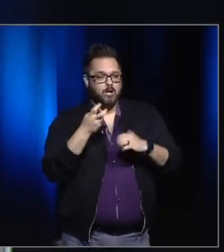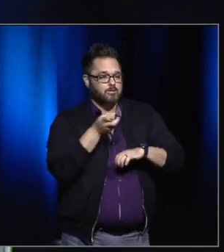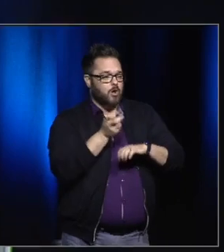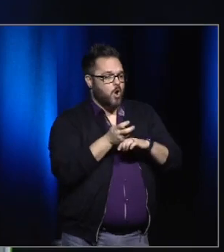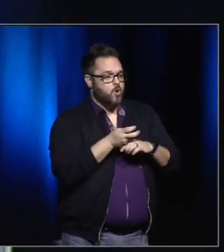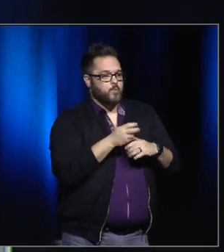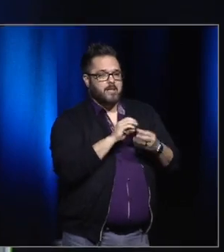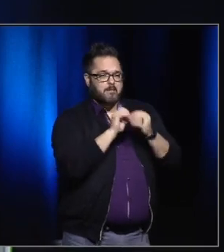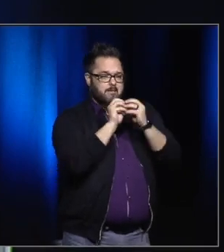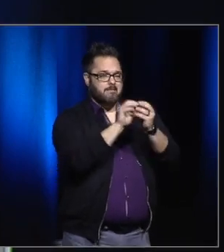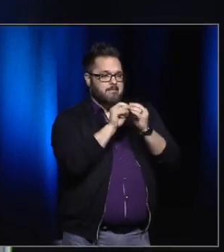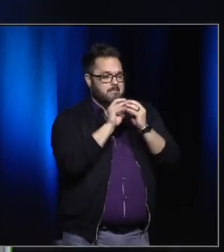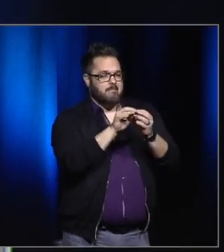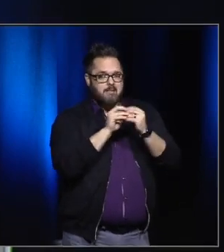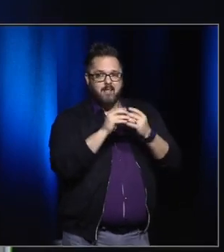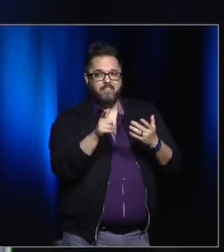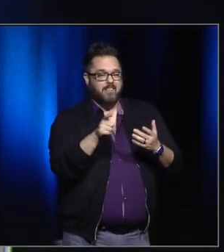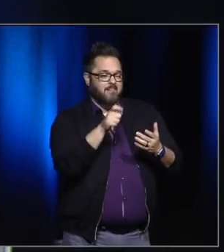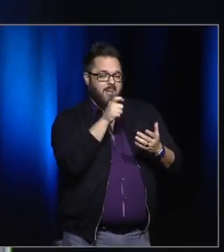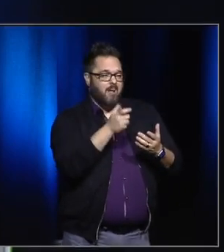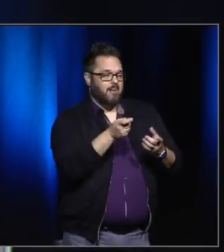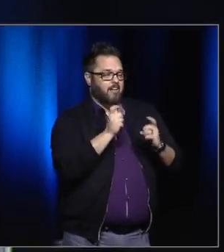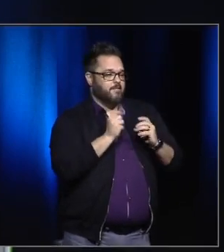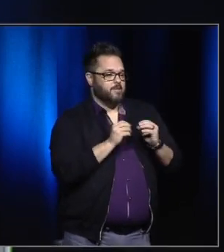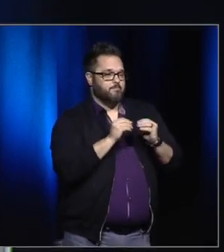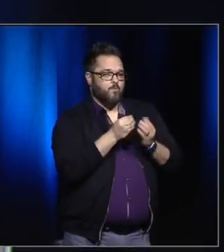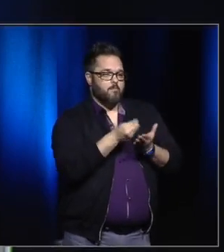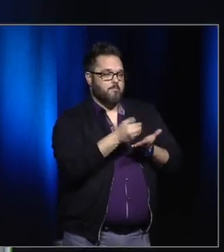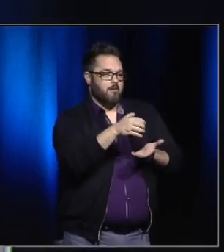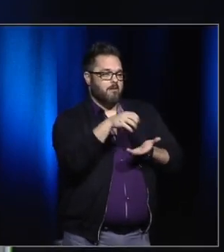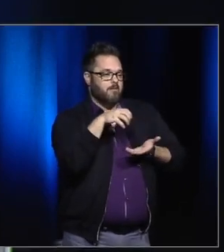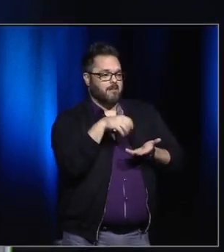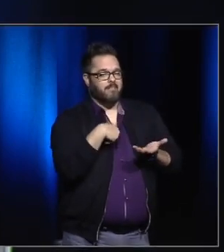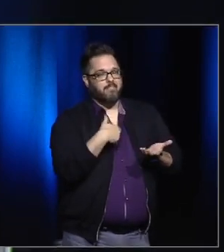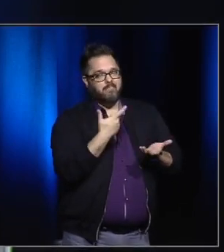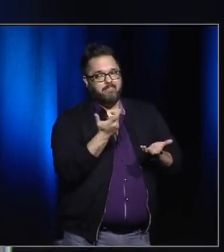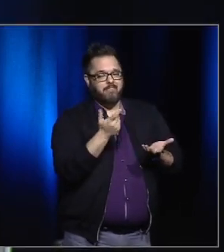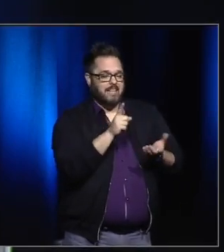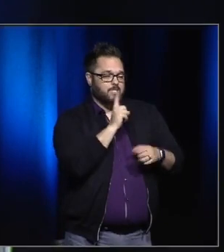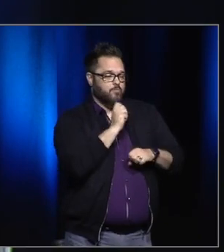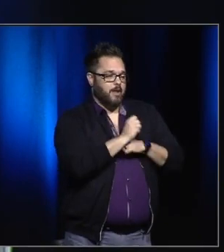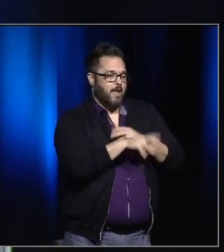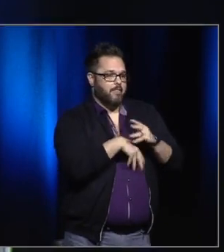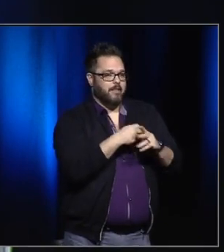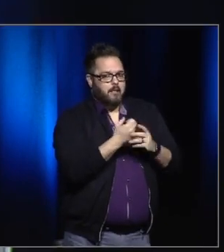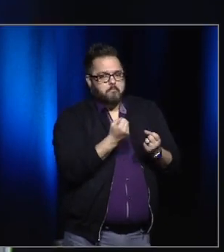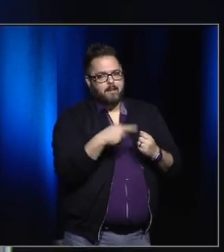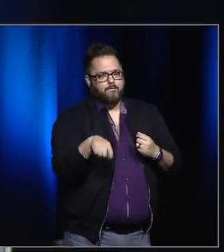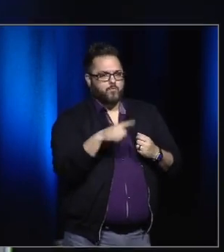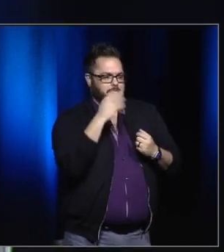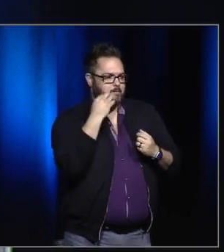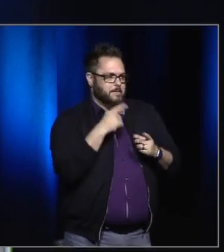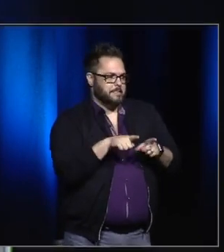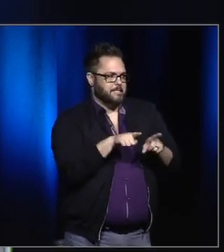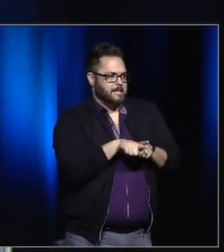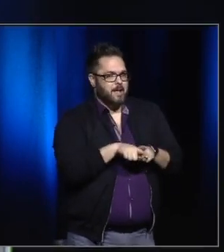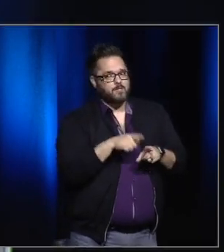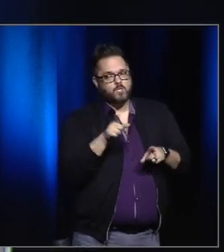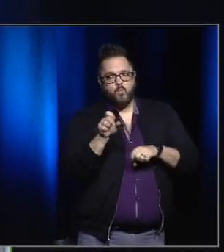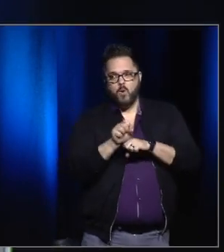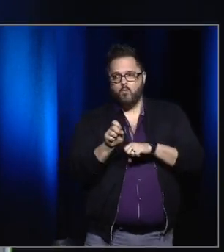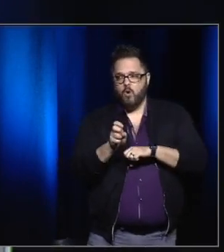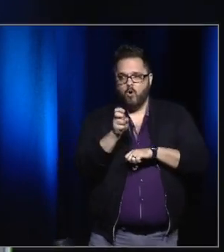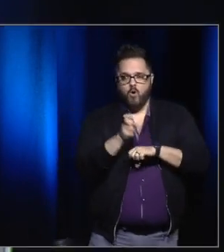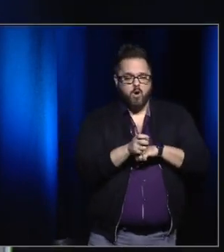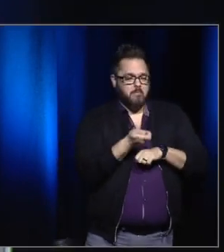scratch, and fight, we're not going to get more money. It's just a reality, and I think it's the reality of many in this room. So we work very hard on very